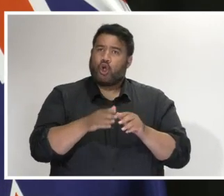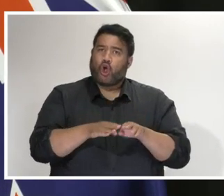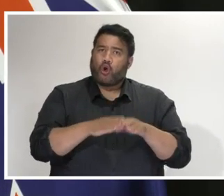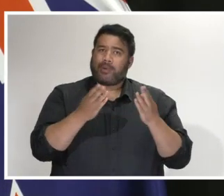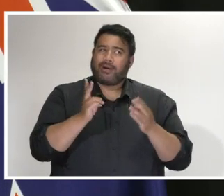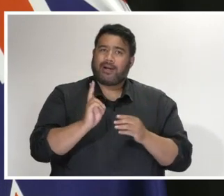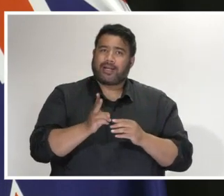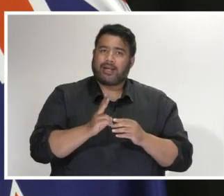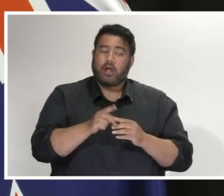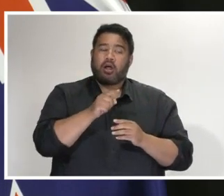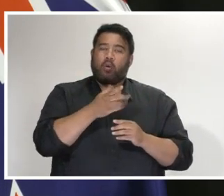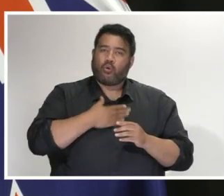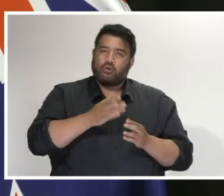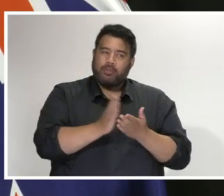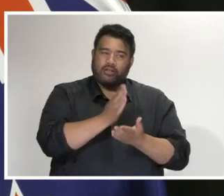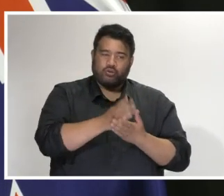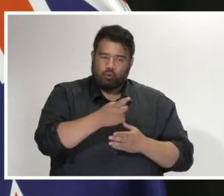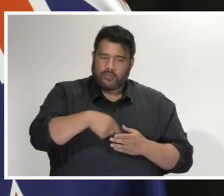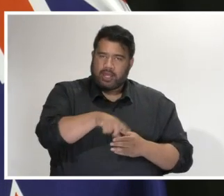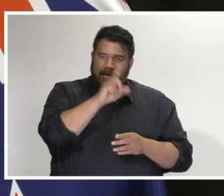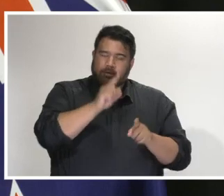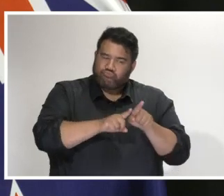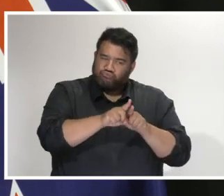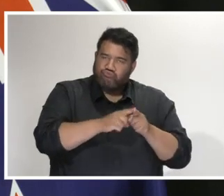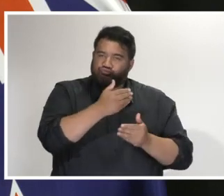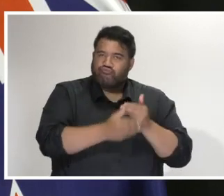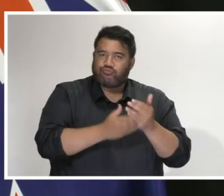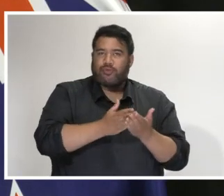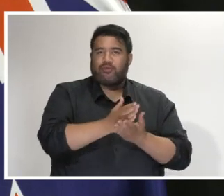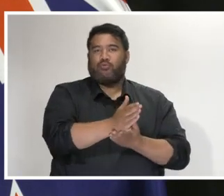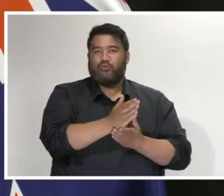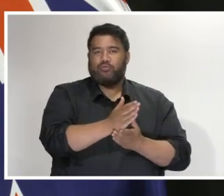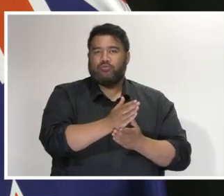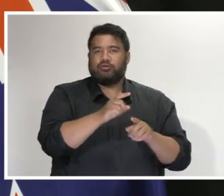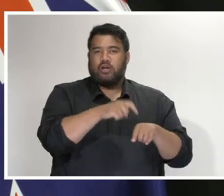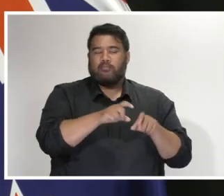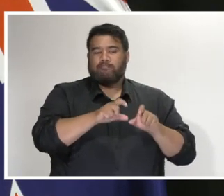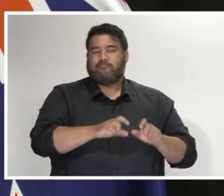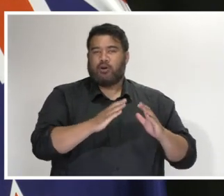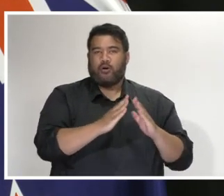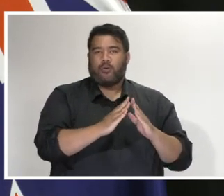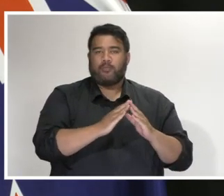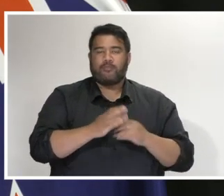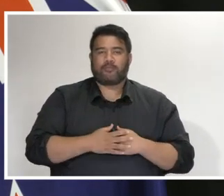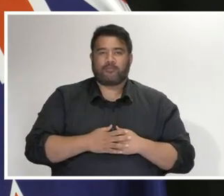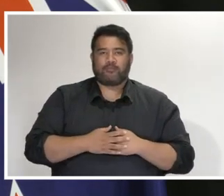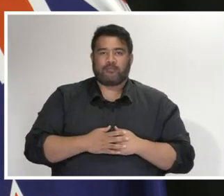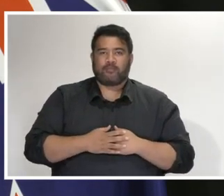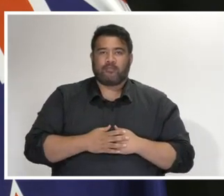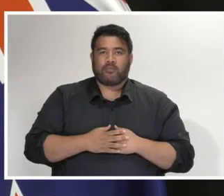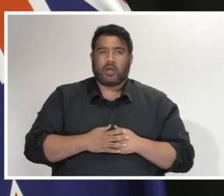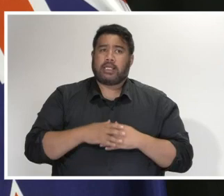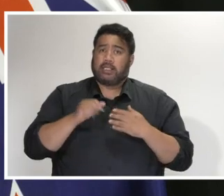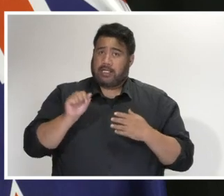from today. I want to emphasise up front that we're still working to the 4-week